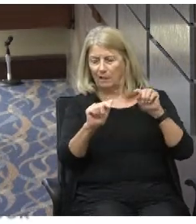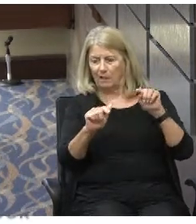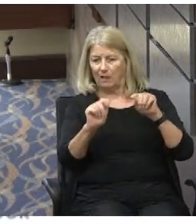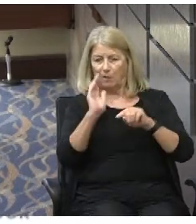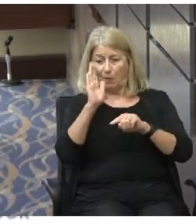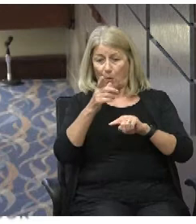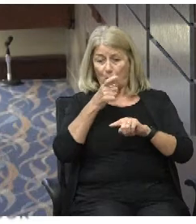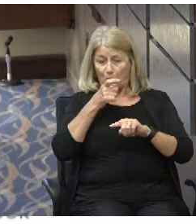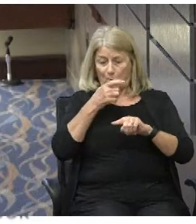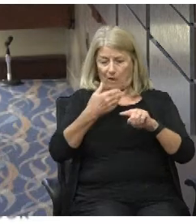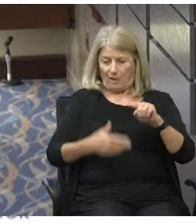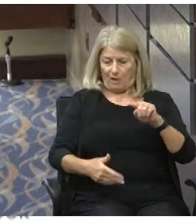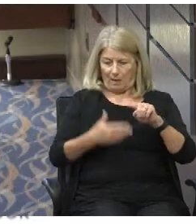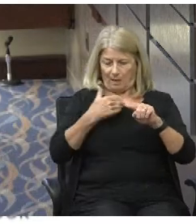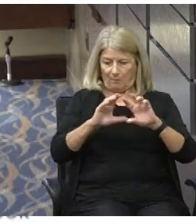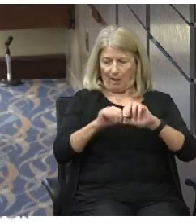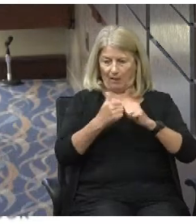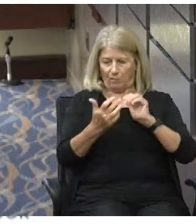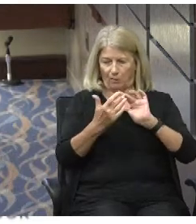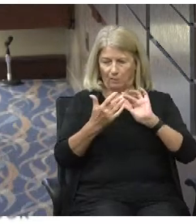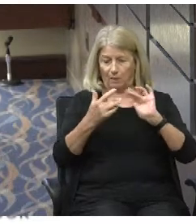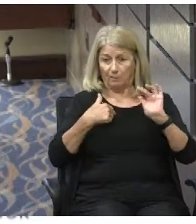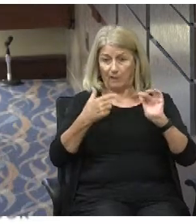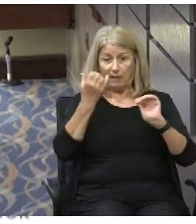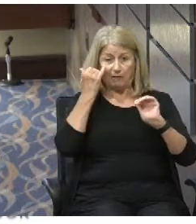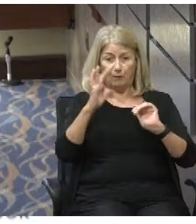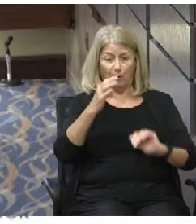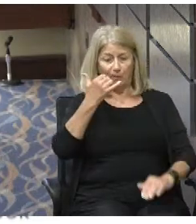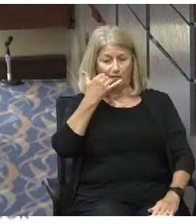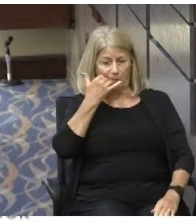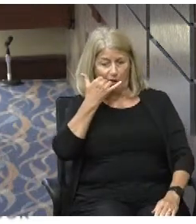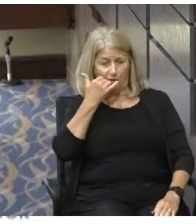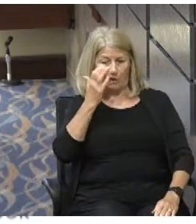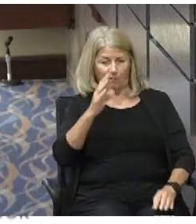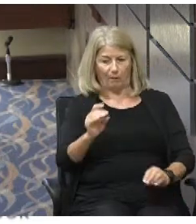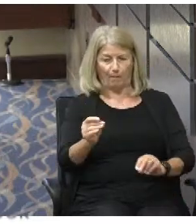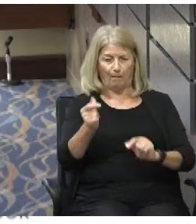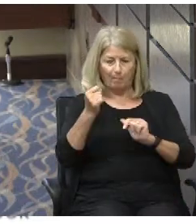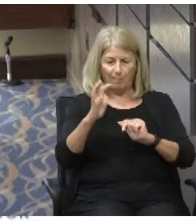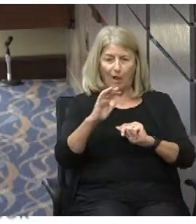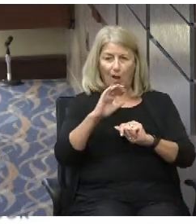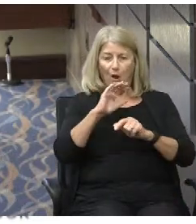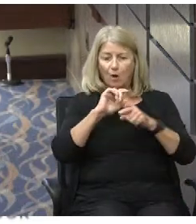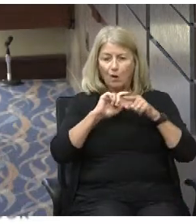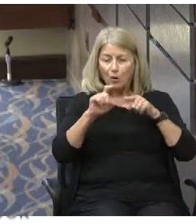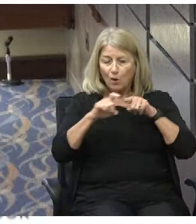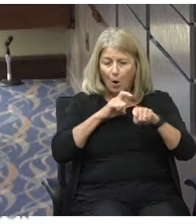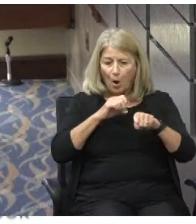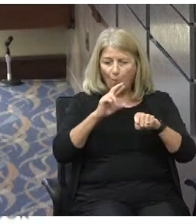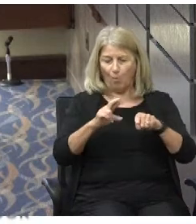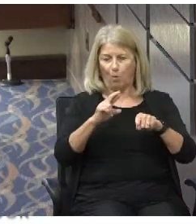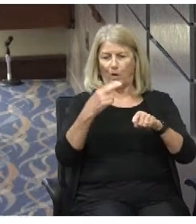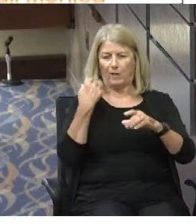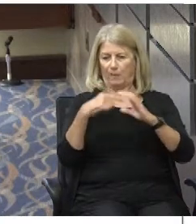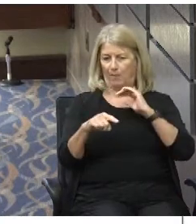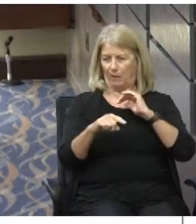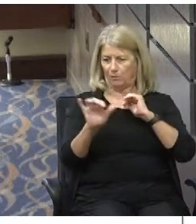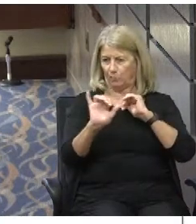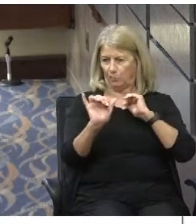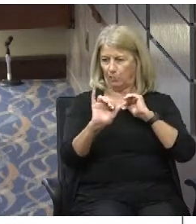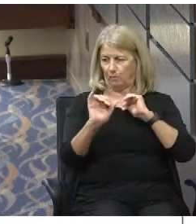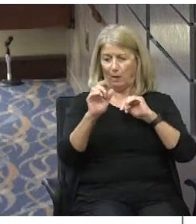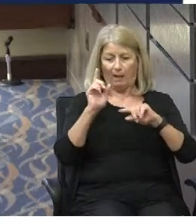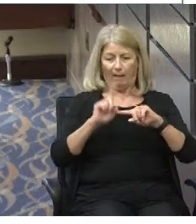I am, how to connect me. This will, if you're on your mobile device, will automatically call or automatically email as well. Wow, cool. I can't tell you